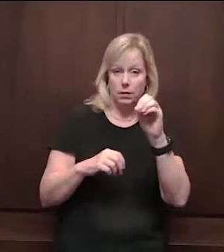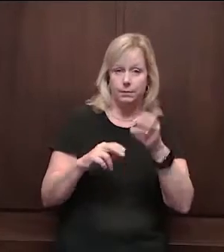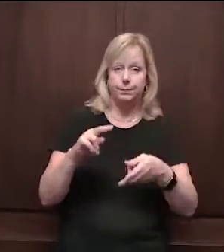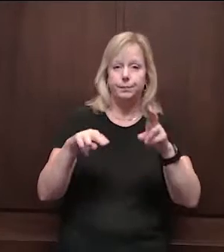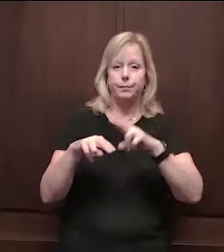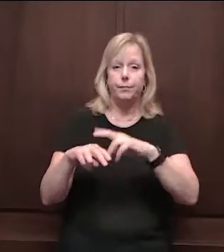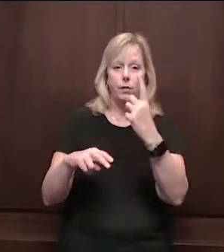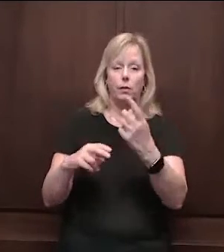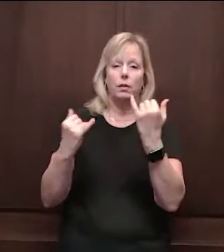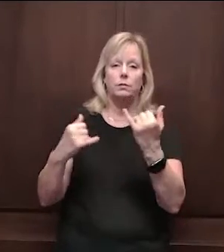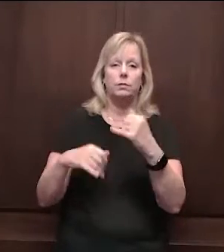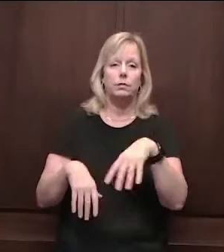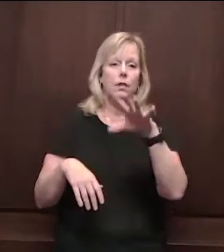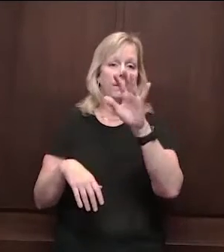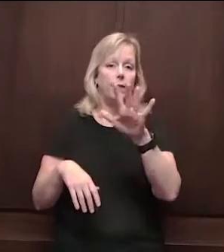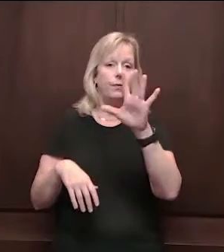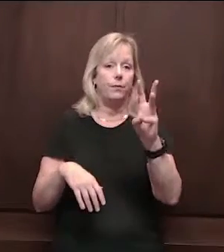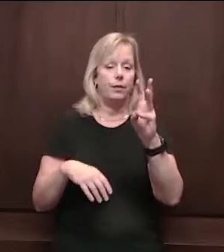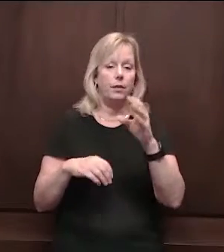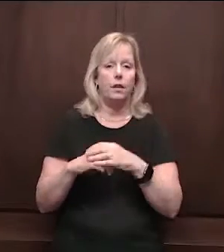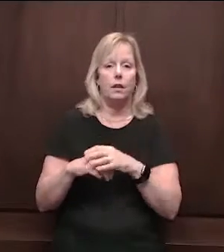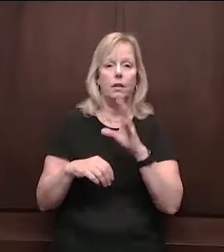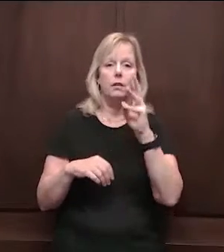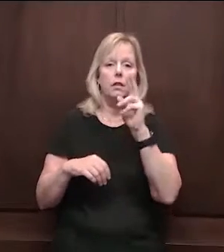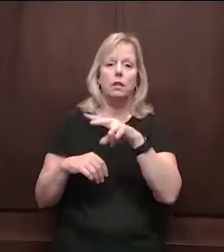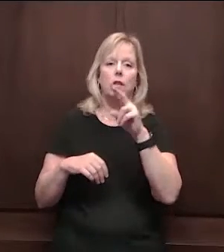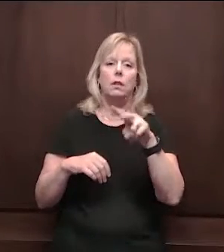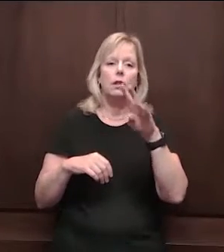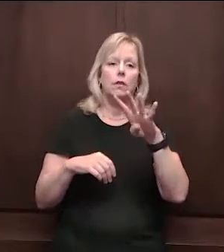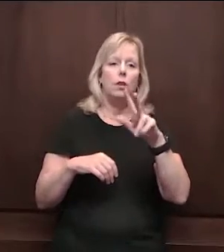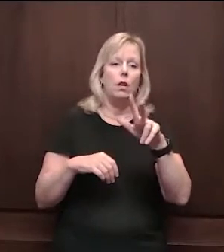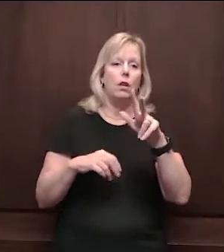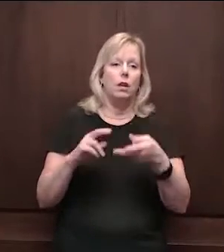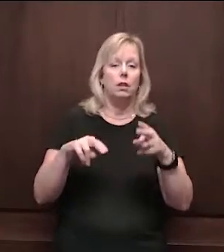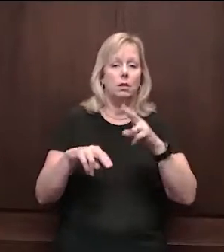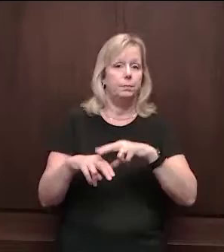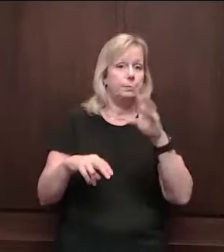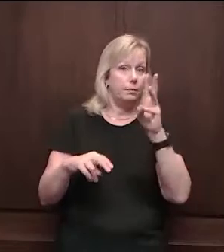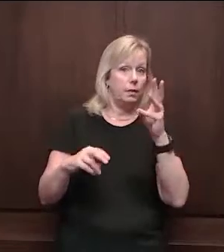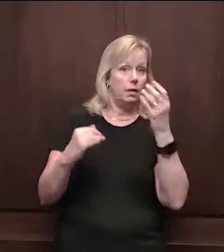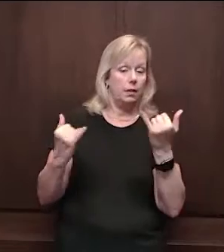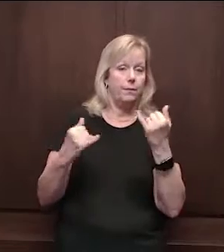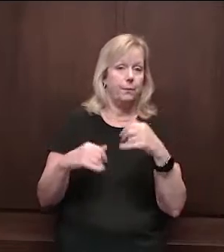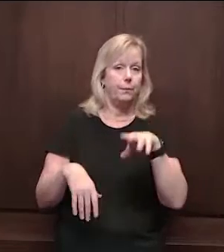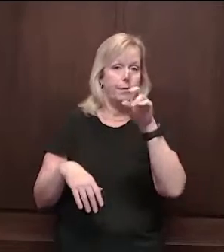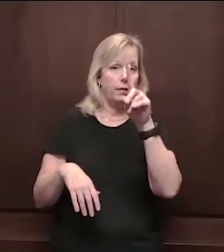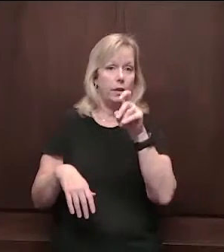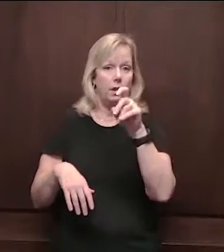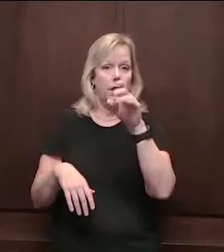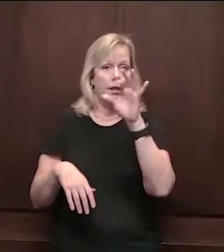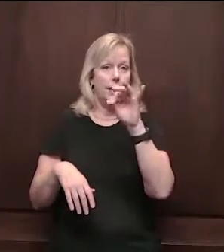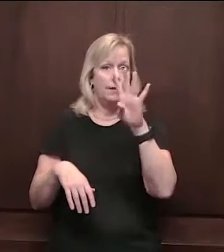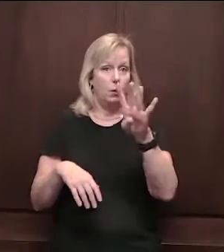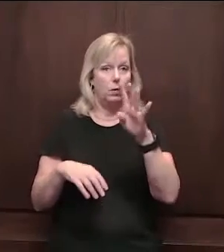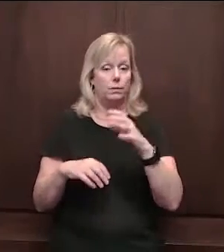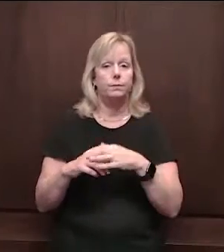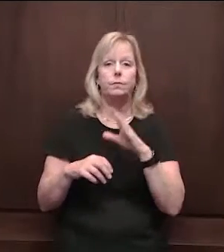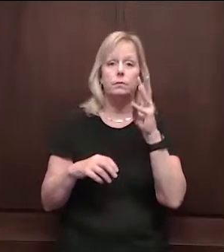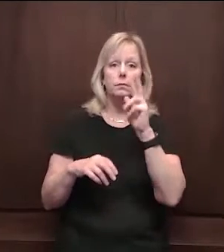62240, up 1 to 56. 62243, up 6 to 194.